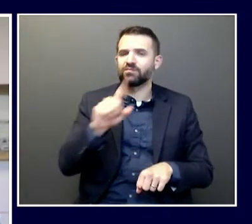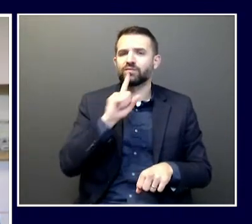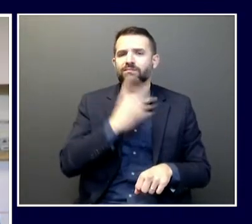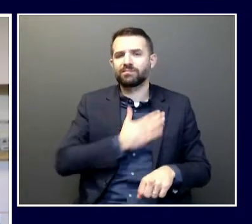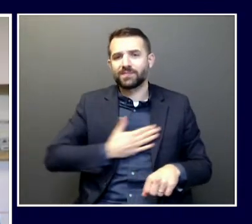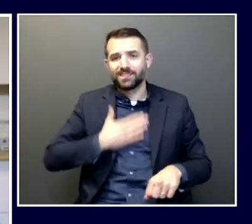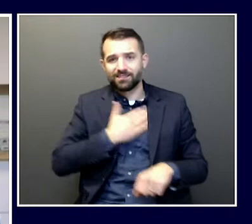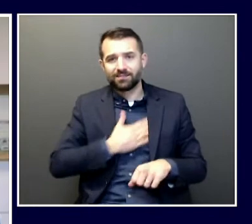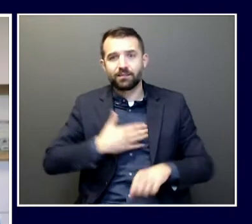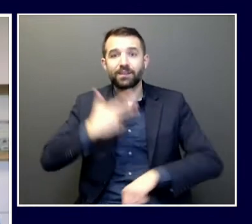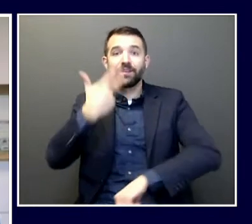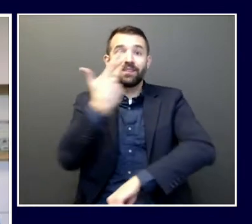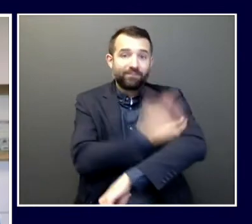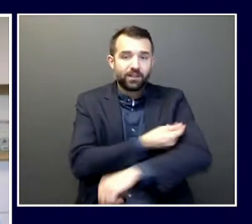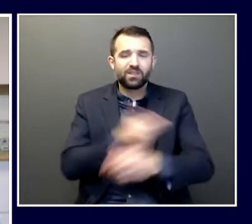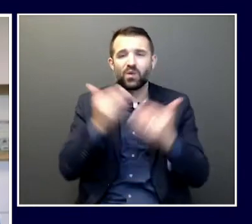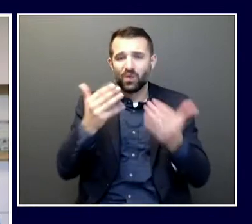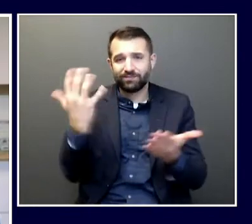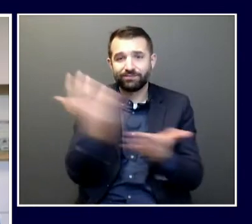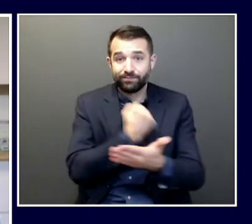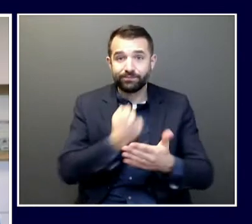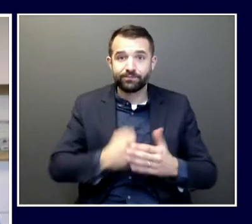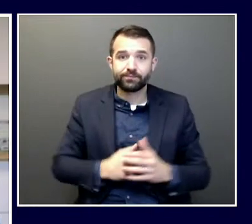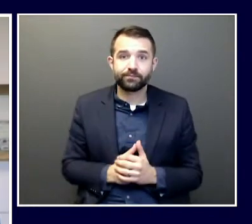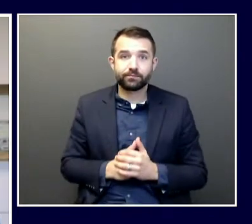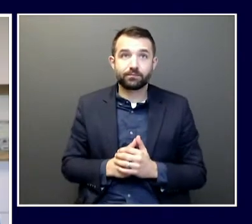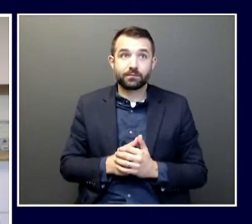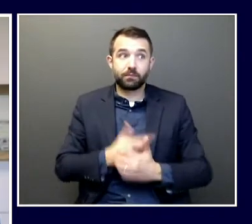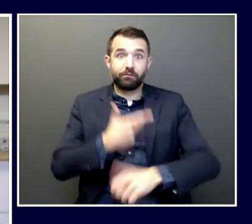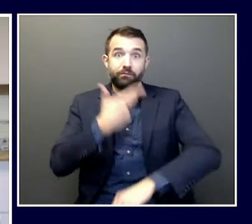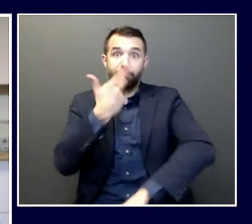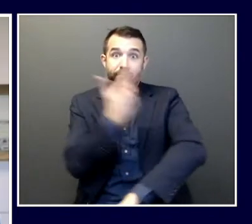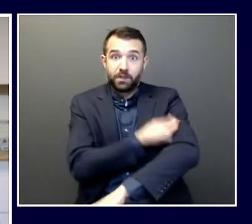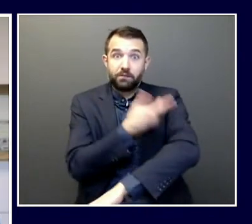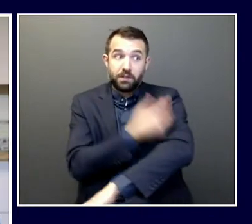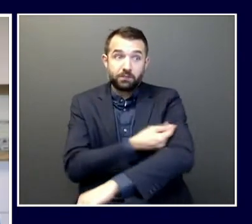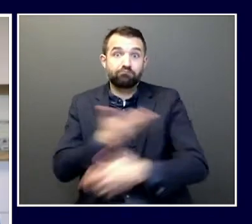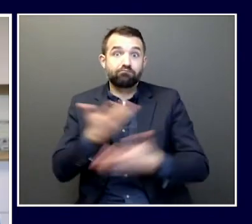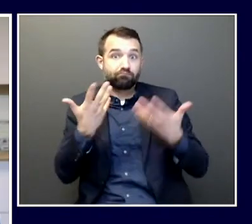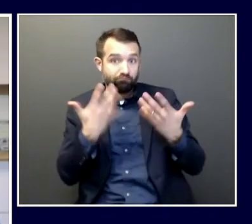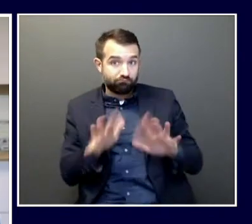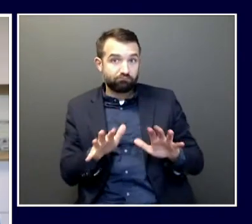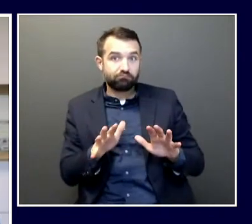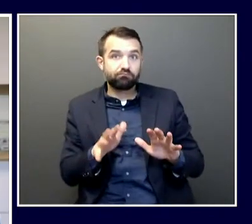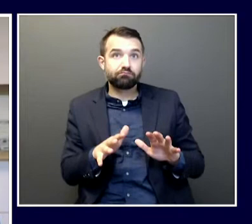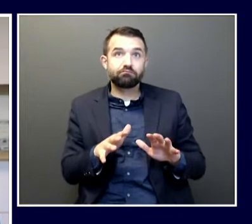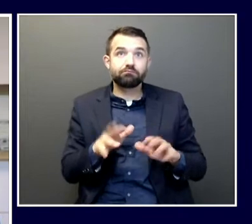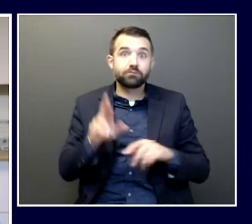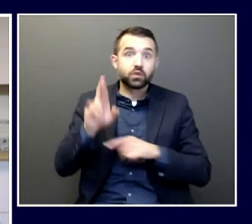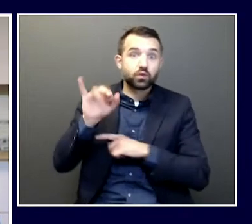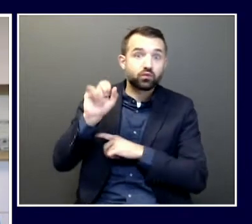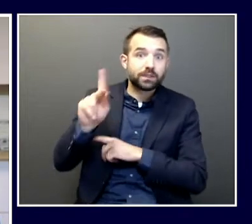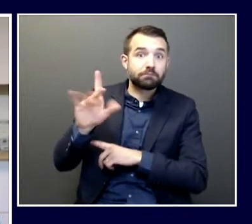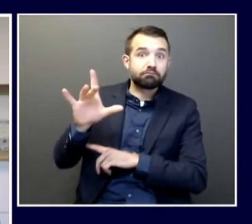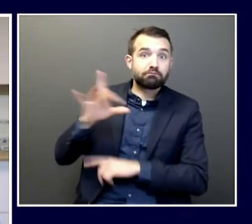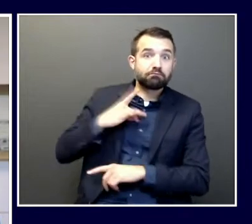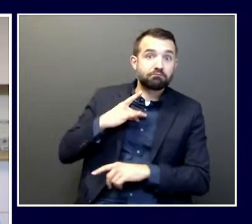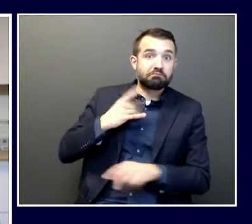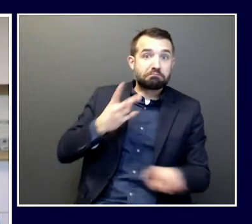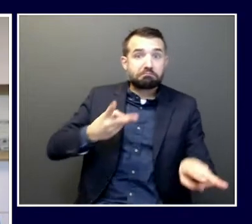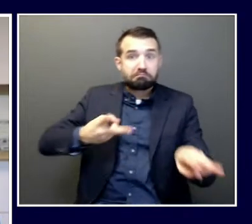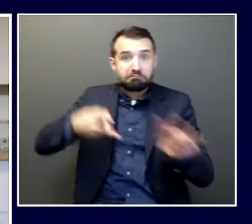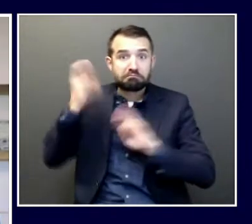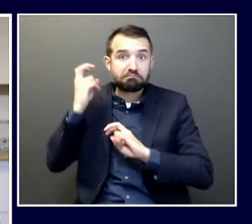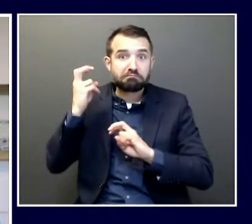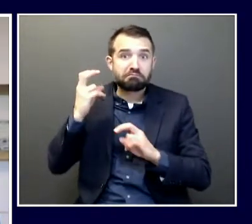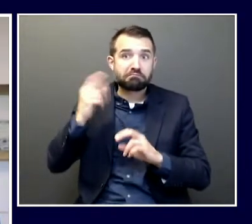vaccinated, your risk of getting severely ill from COVID or ending up in a hospital or dying